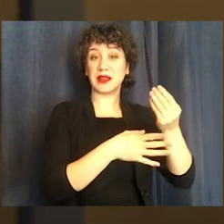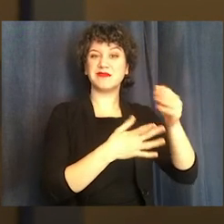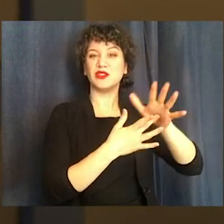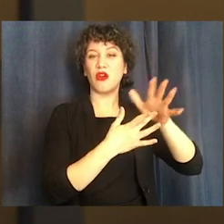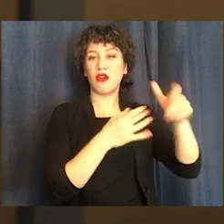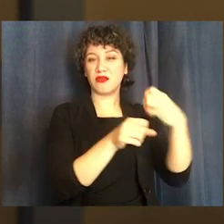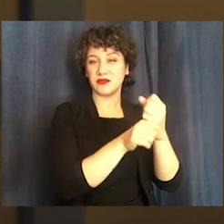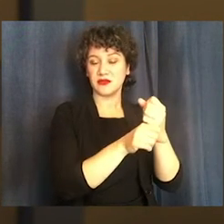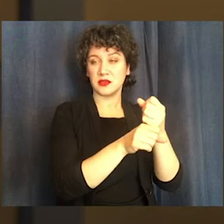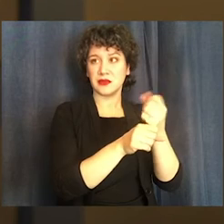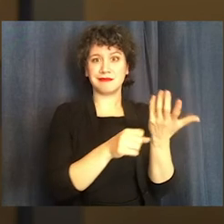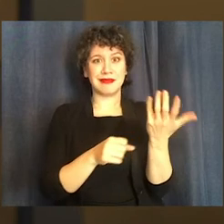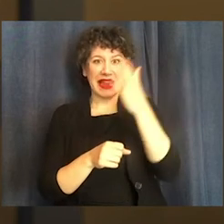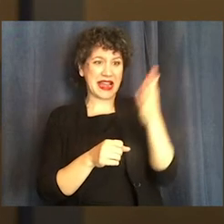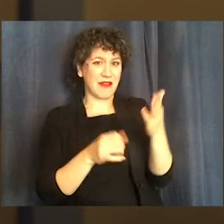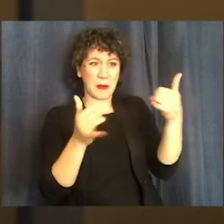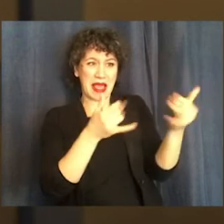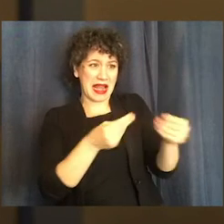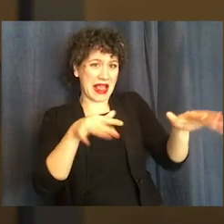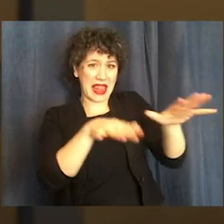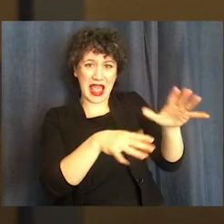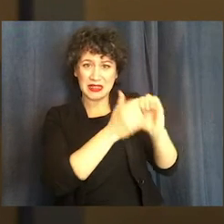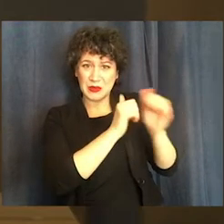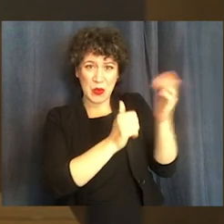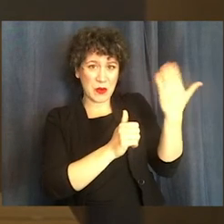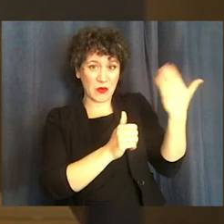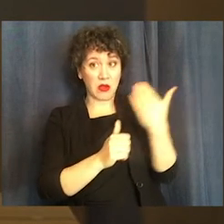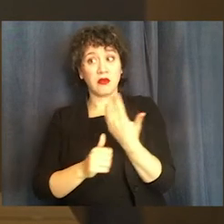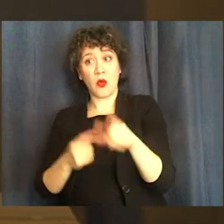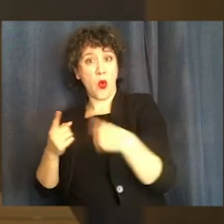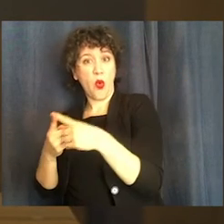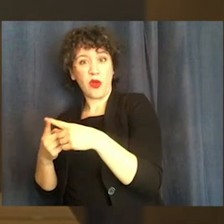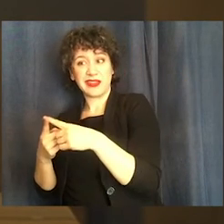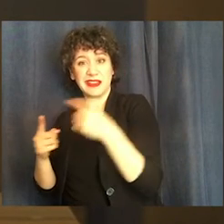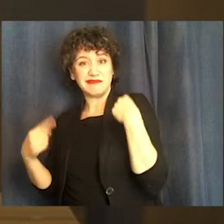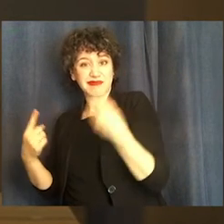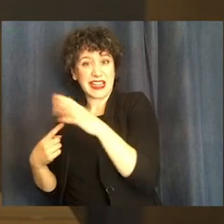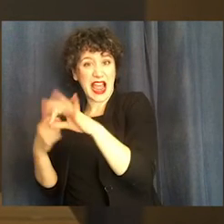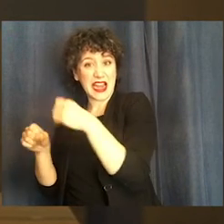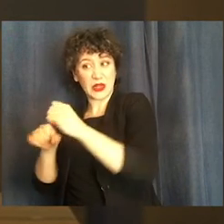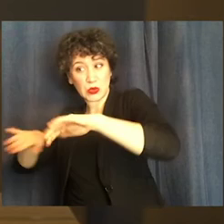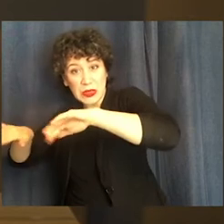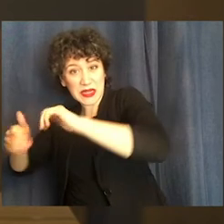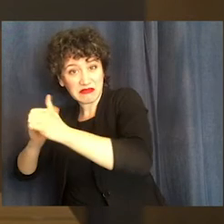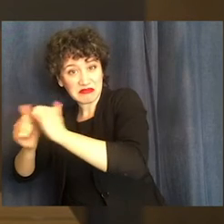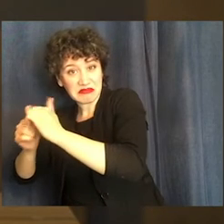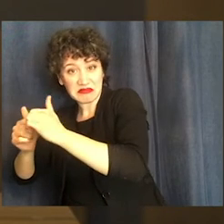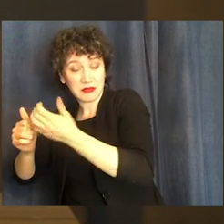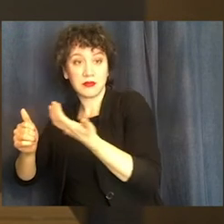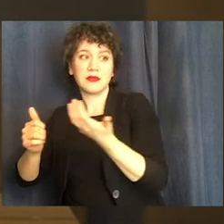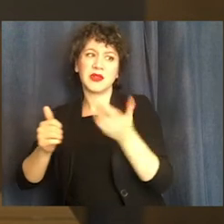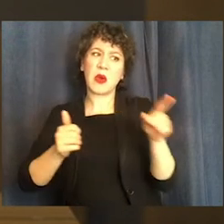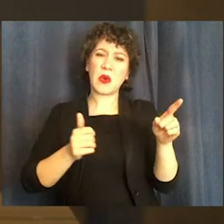high school, having competitively swam for 9 years prior. Besides some gnarly bruises and rolled ankles, and a